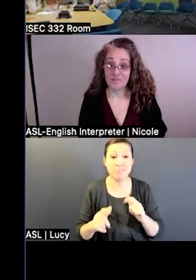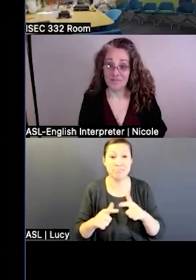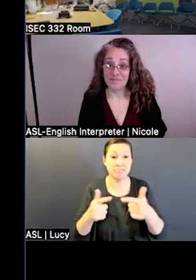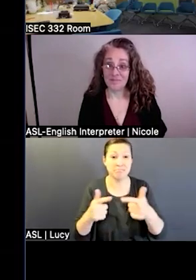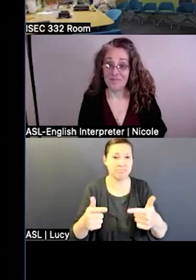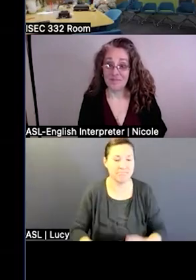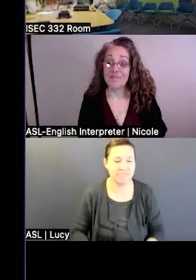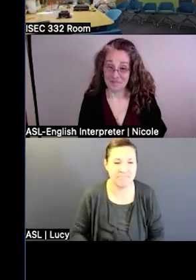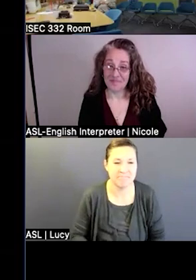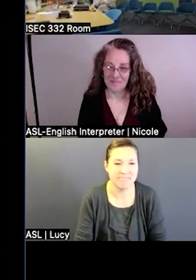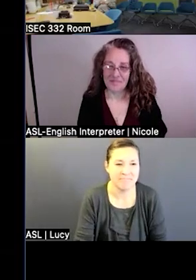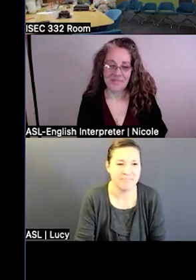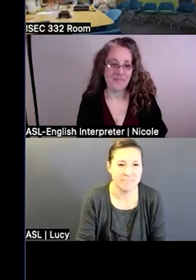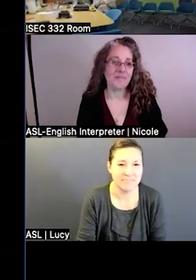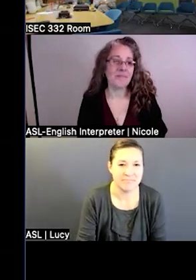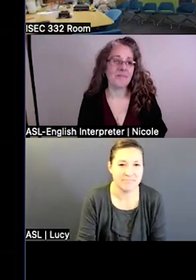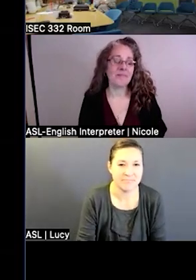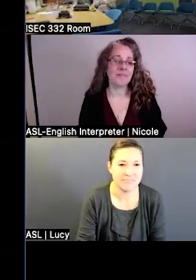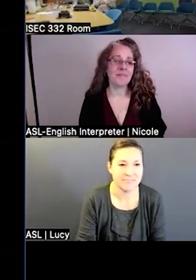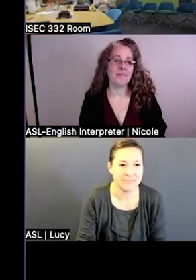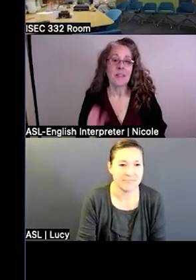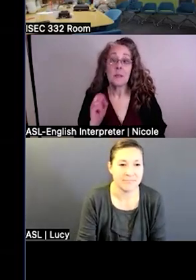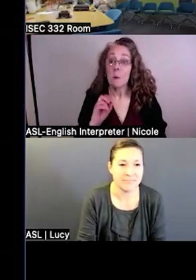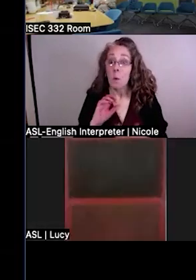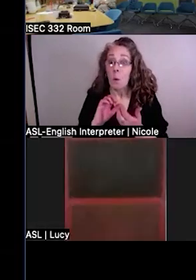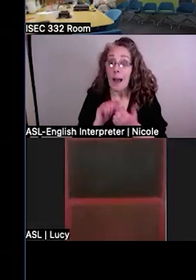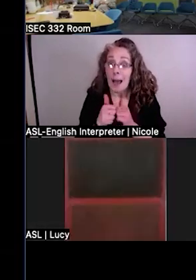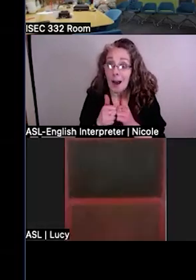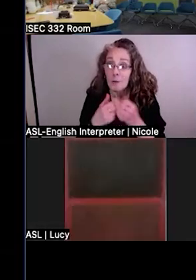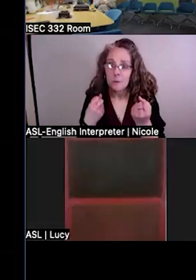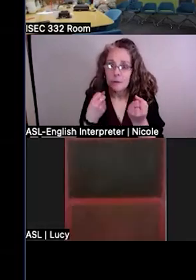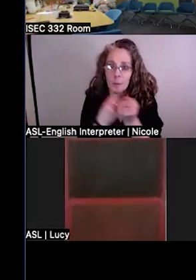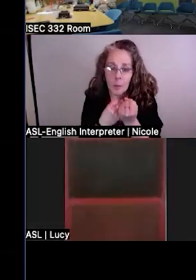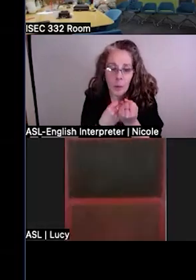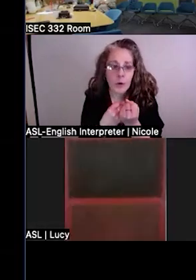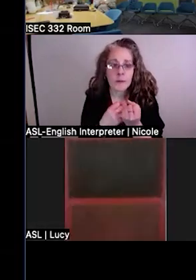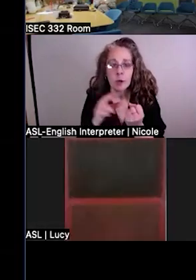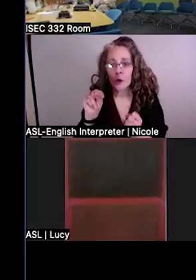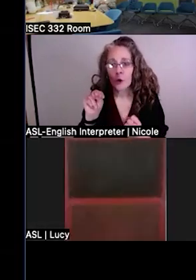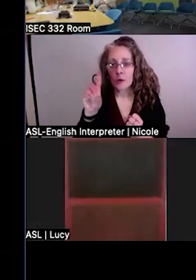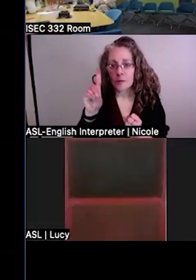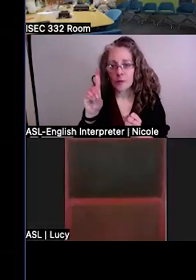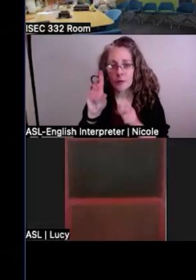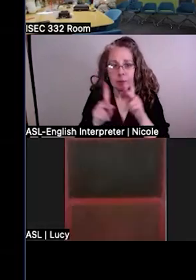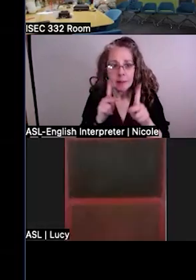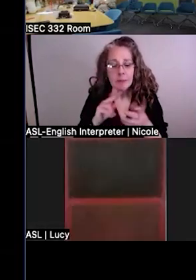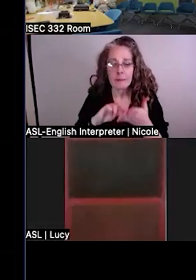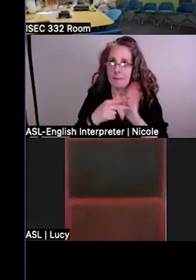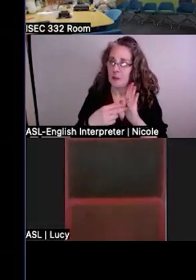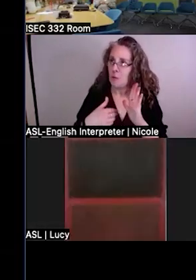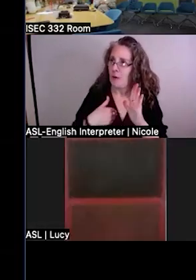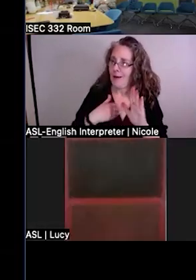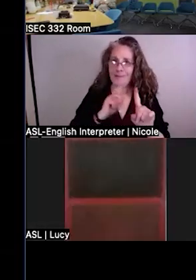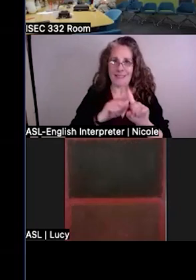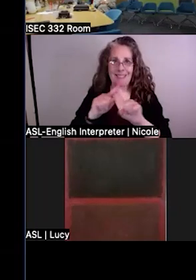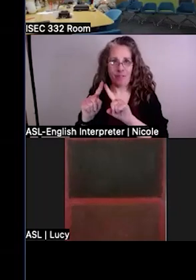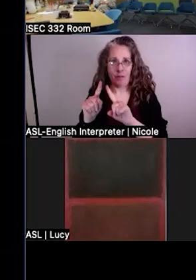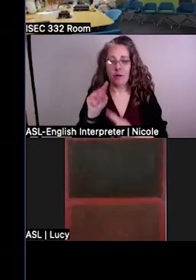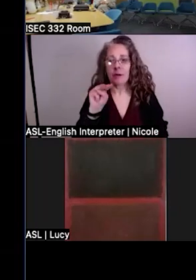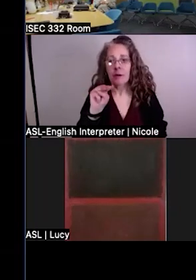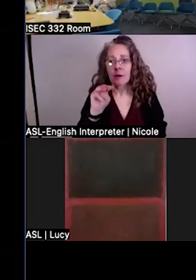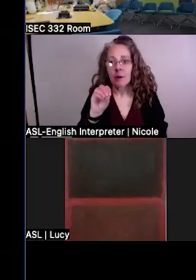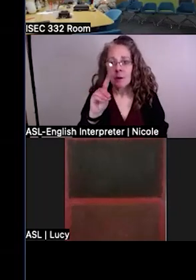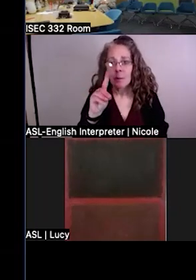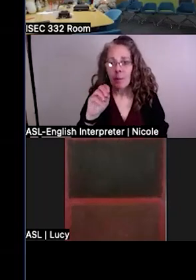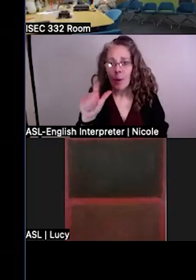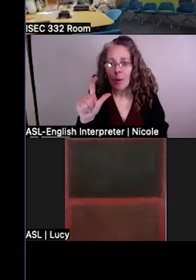So to support neurodivergent people, we can use multimodal teaching methods. So whenever you're